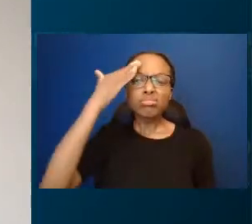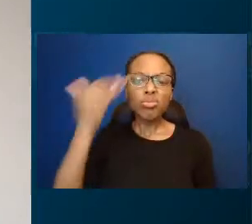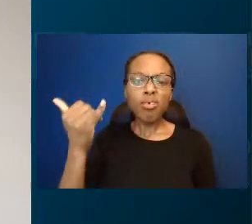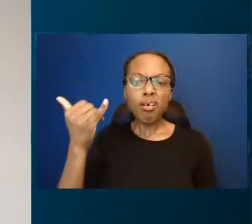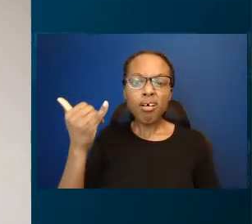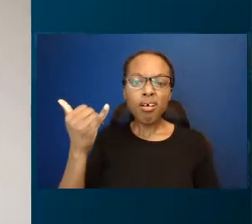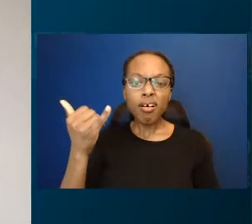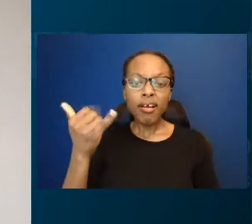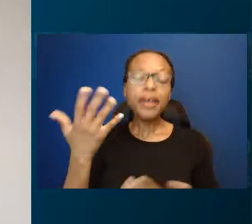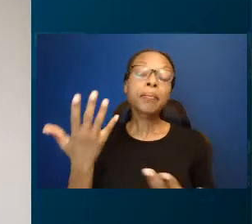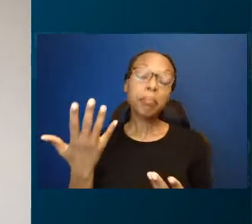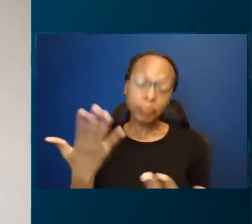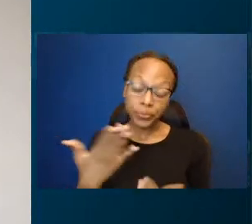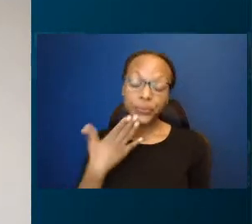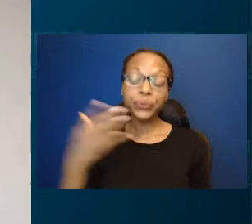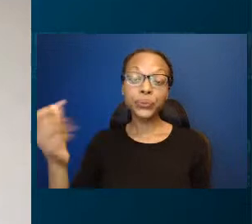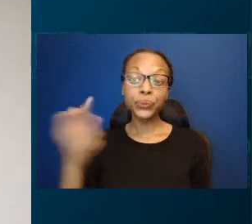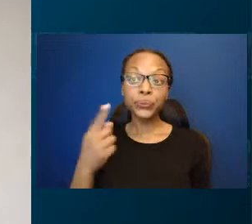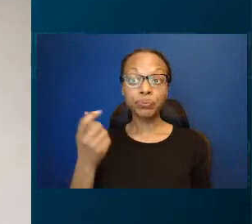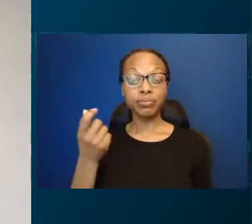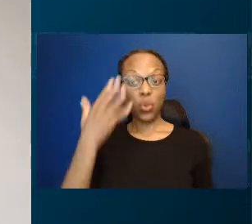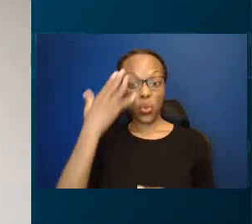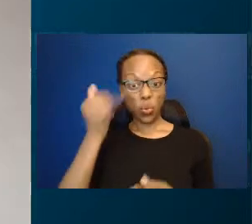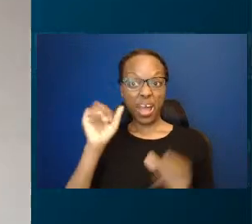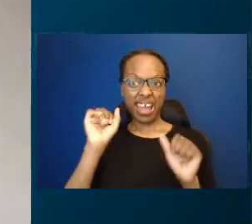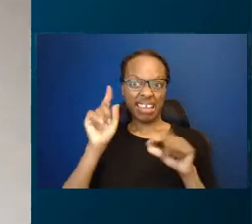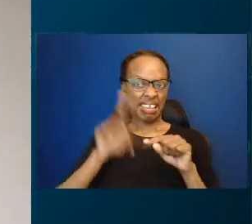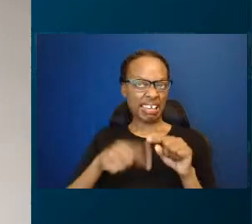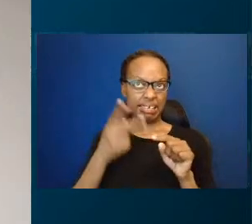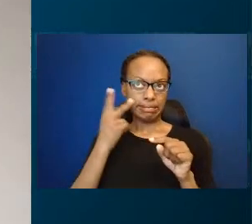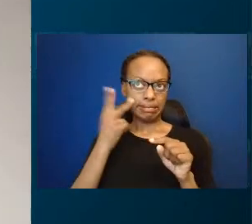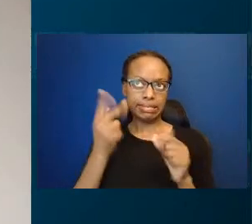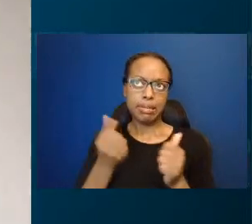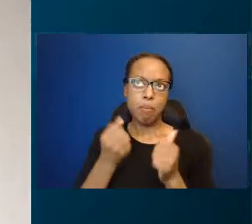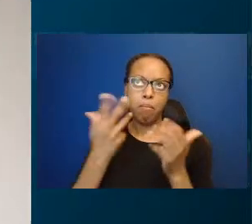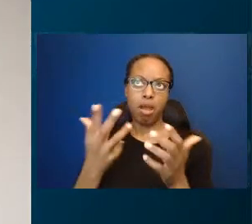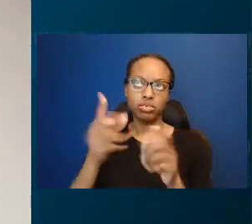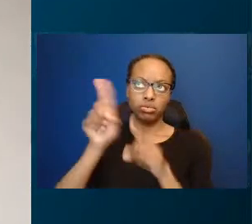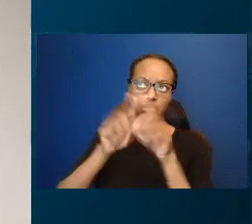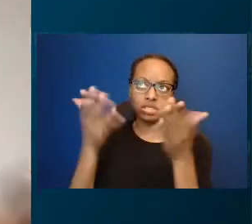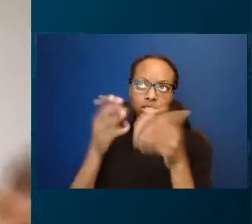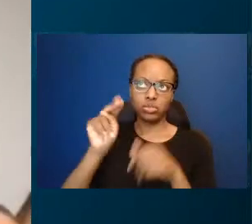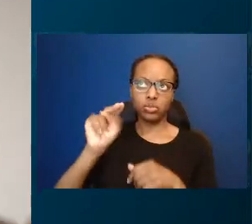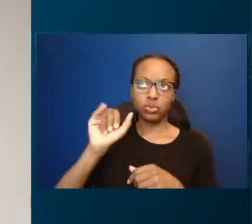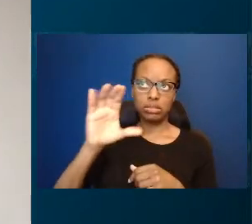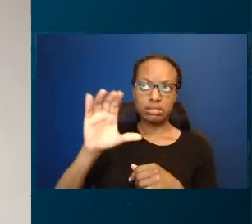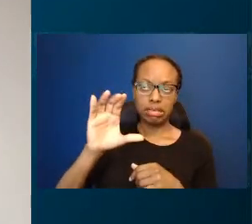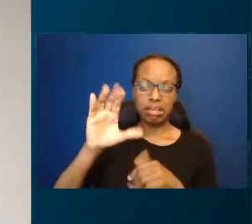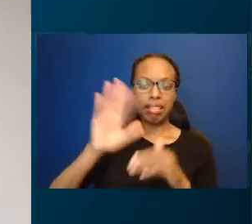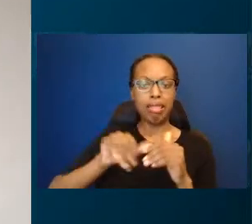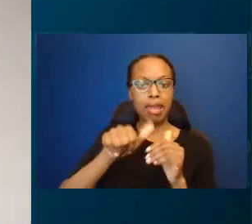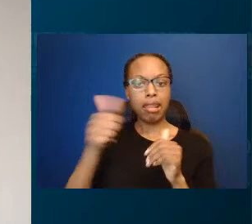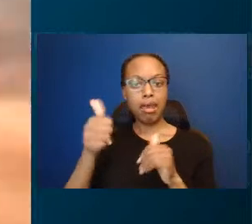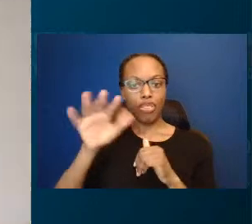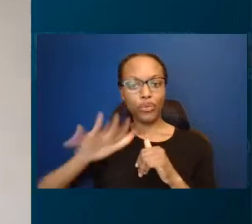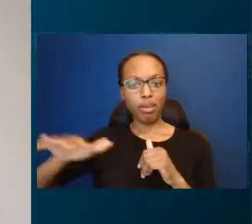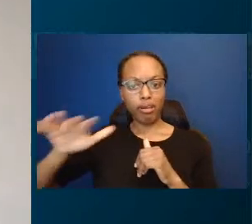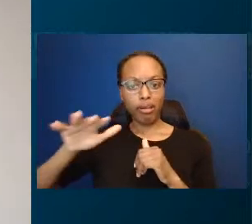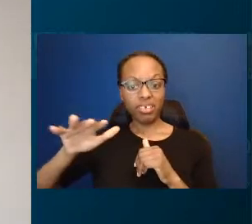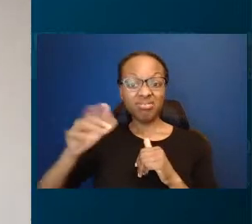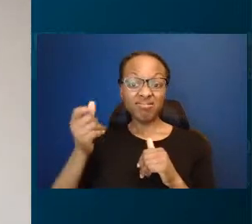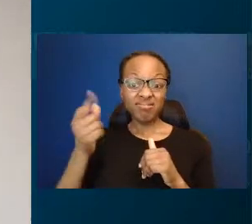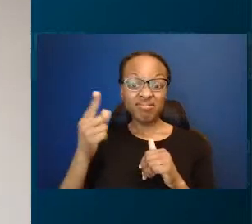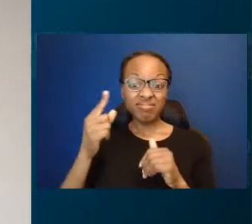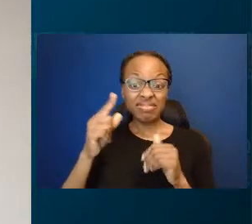see it someplace and other places in the country is because of the fact that New York City happens to be one of the brightest cities in